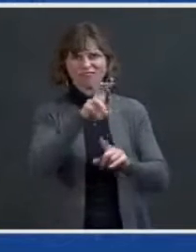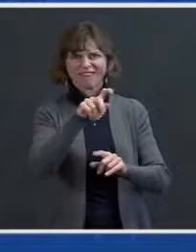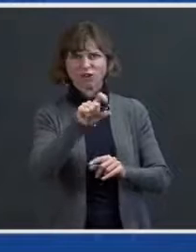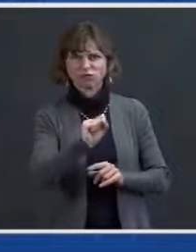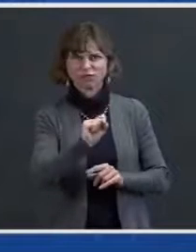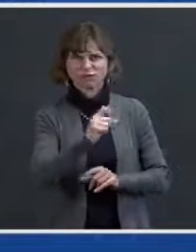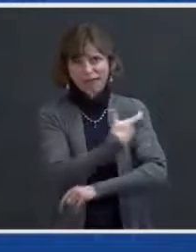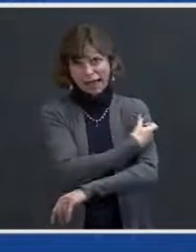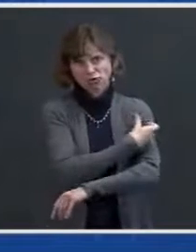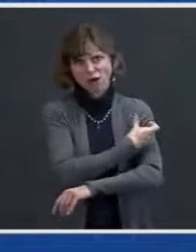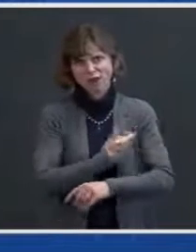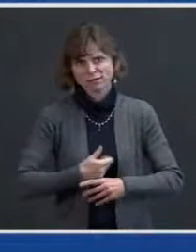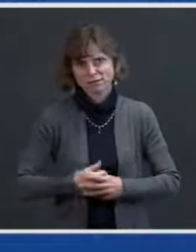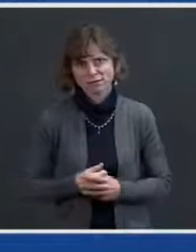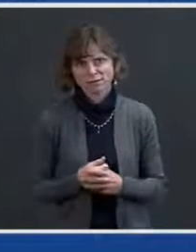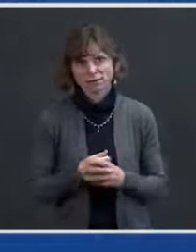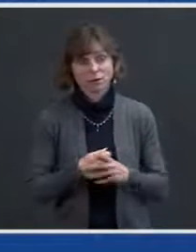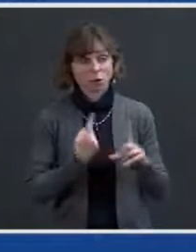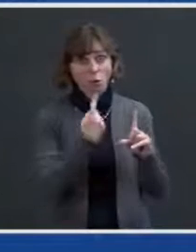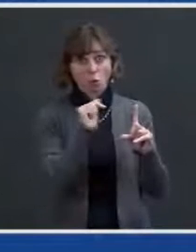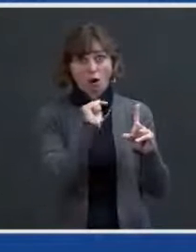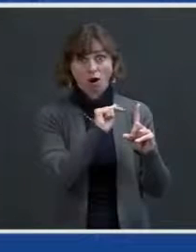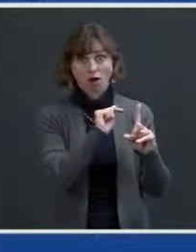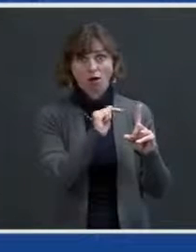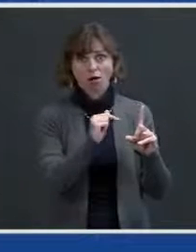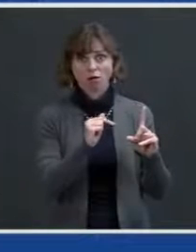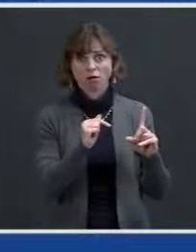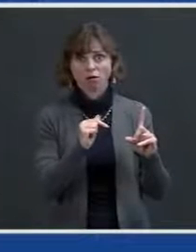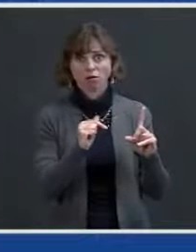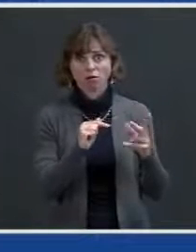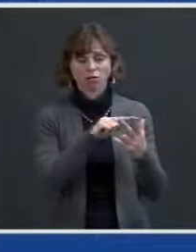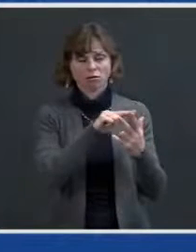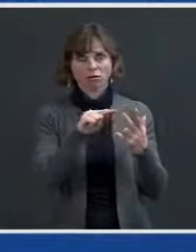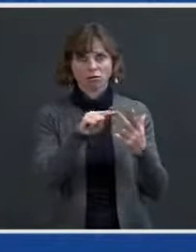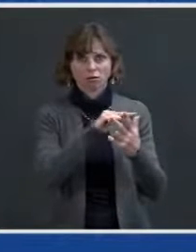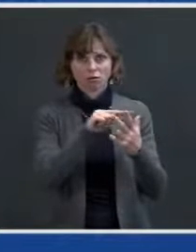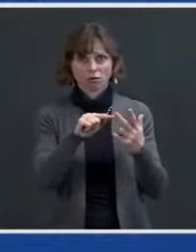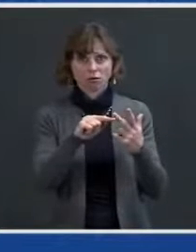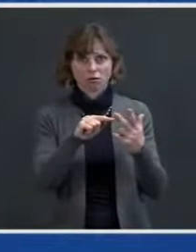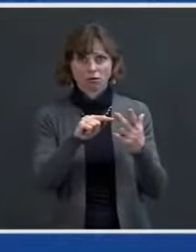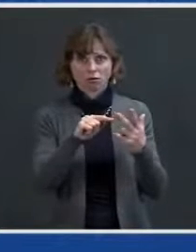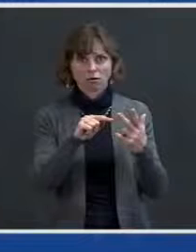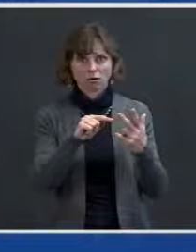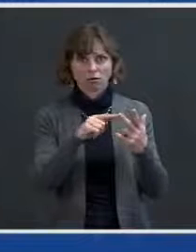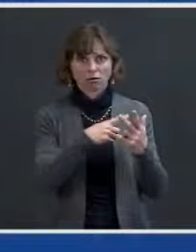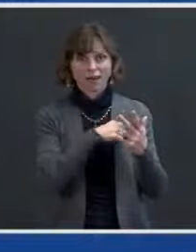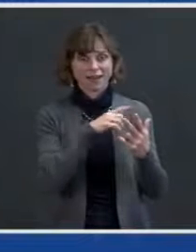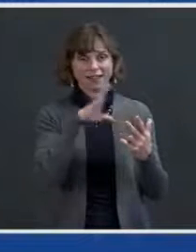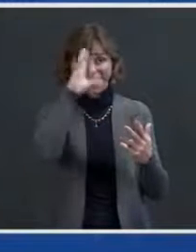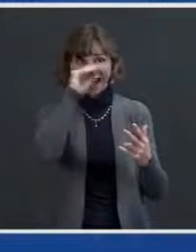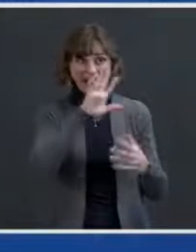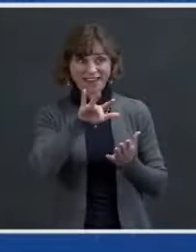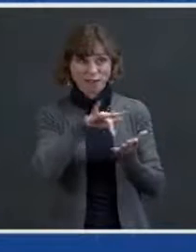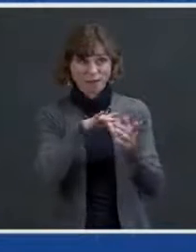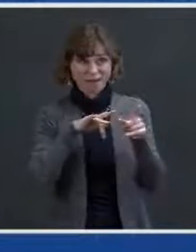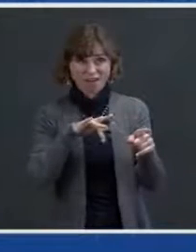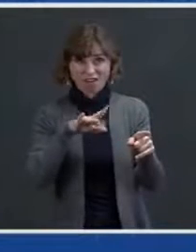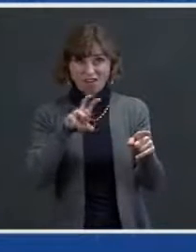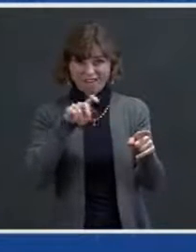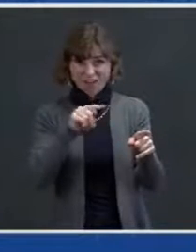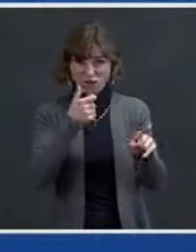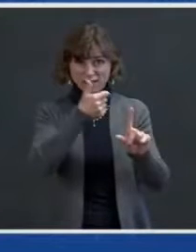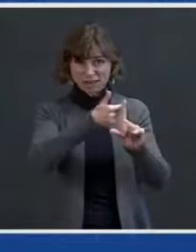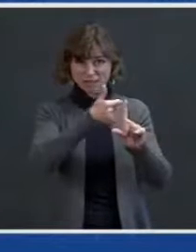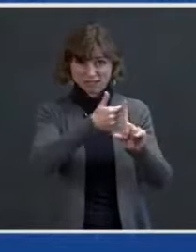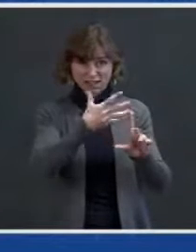getting shots. One was getting of each of the three vaccines, and the guy in the middle, a veteran, was getting his,